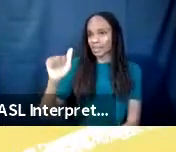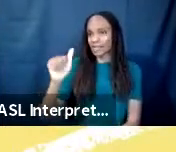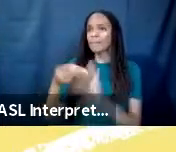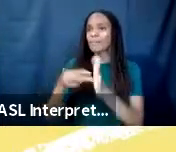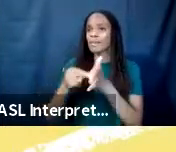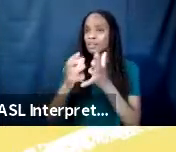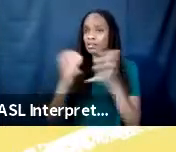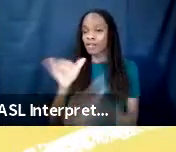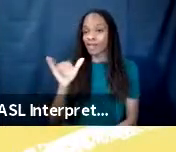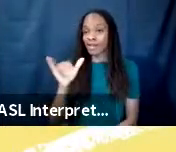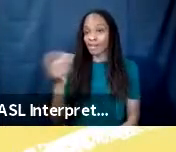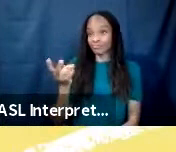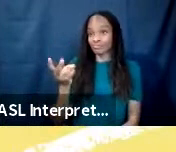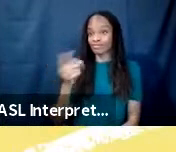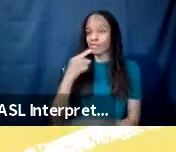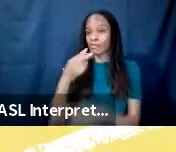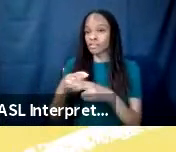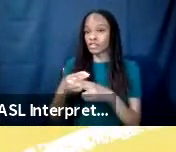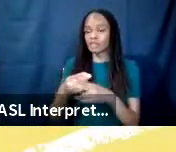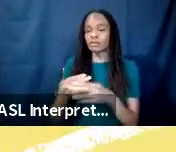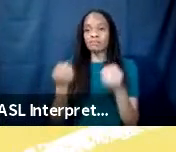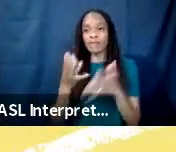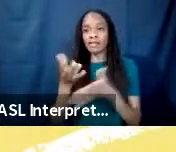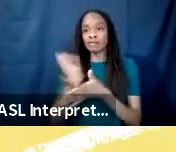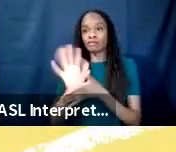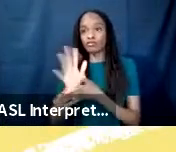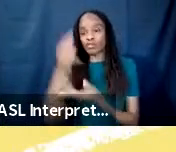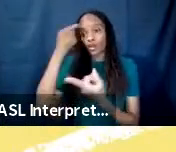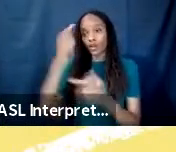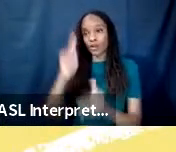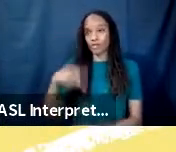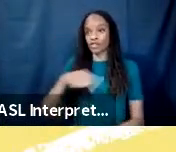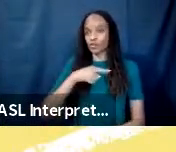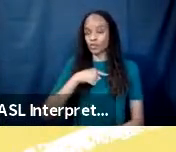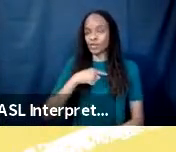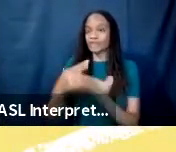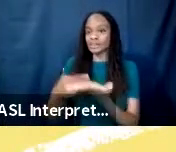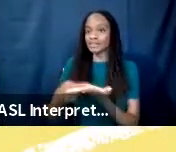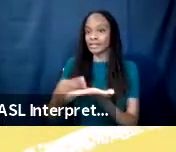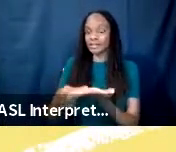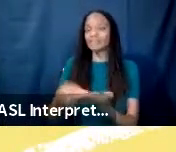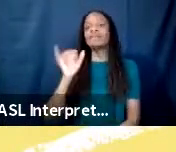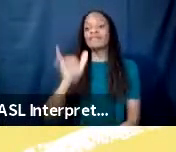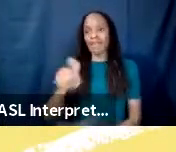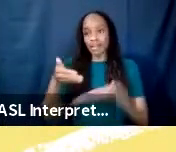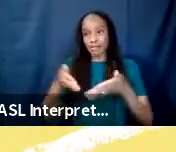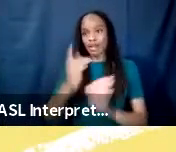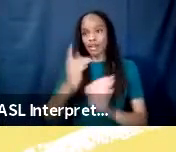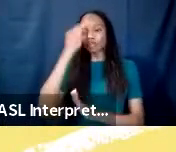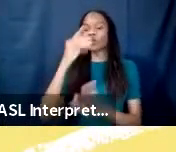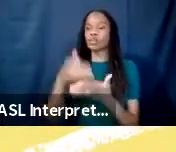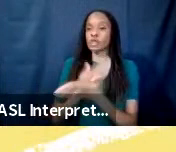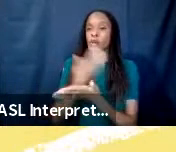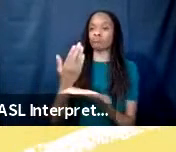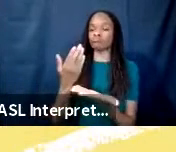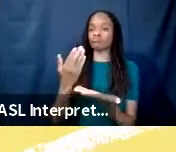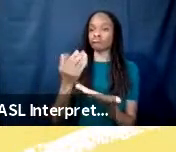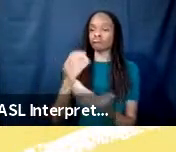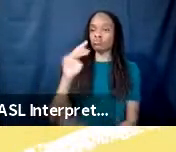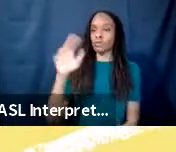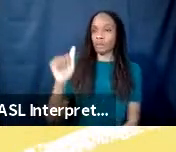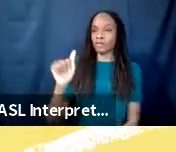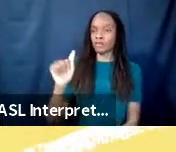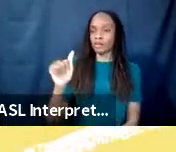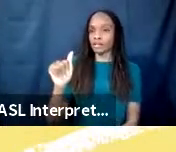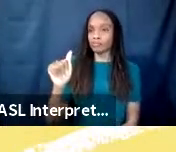Stephanie mentioned, a lot of the feature agreements that we already talked about do allow for some new media exhibition with that platform